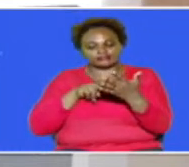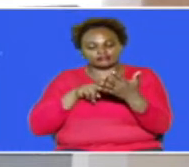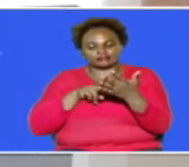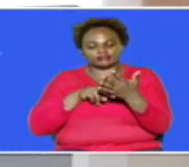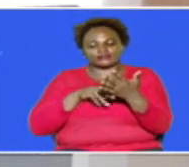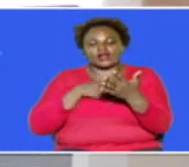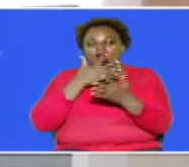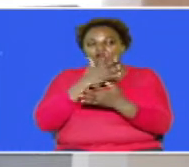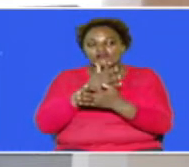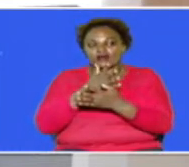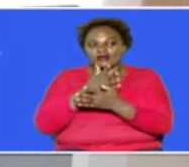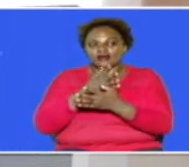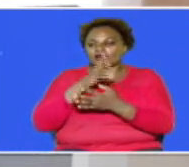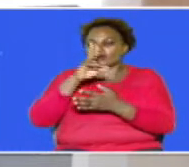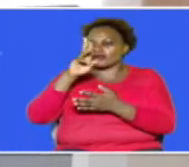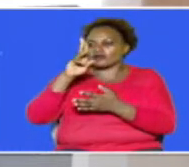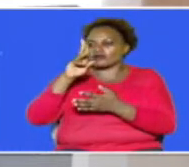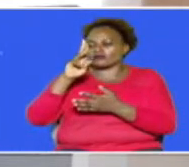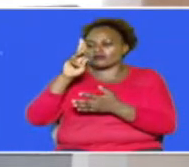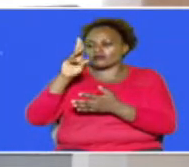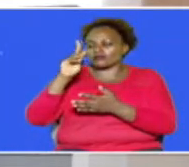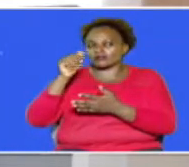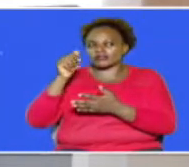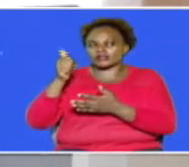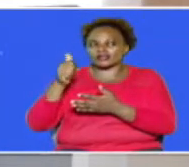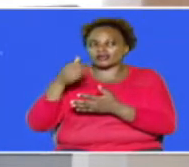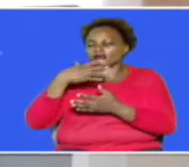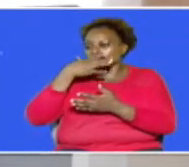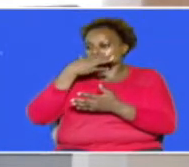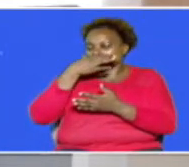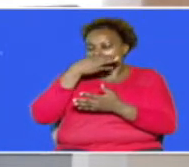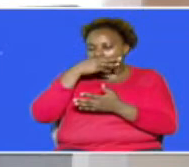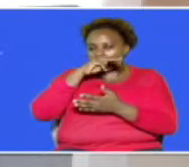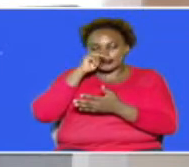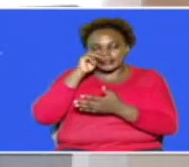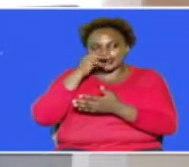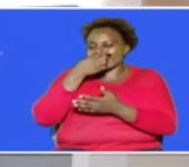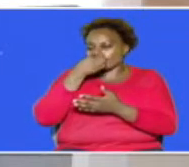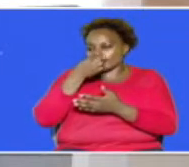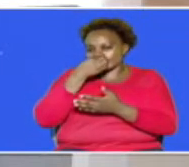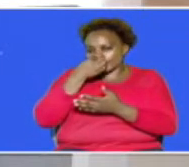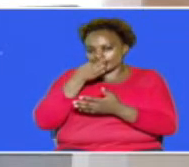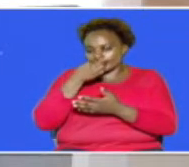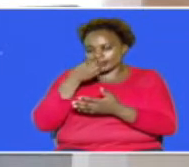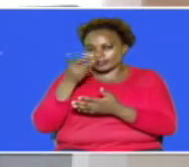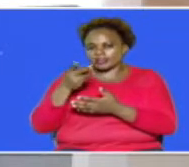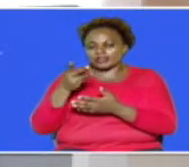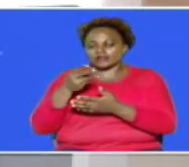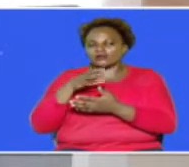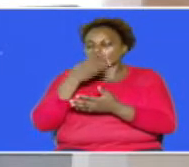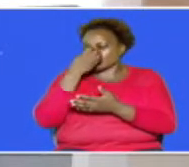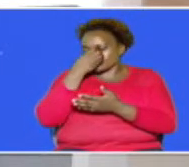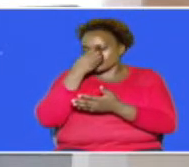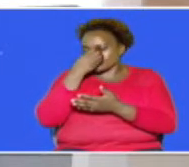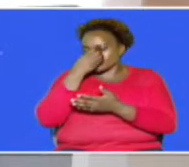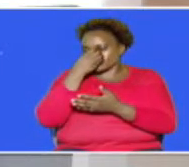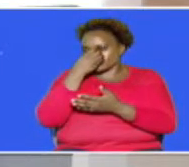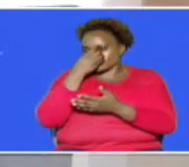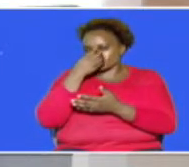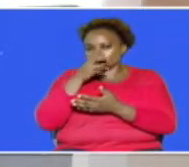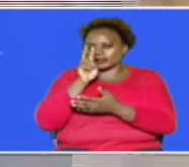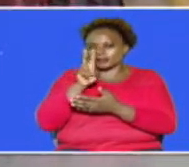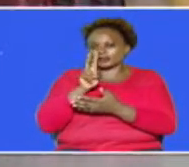of UDA with Musalia Mudavadi and Moses Wetangula with William Ruto. You